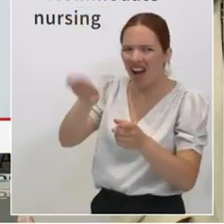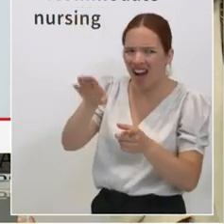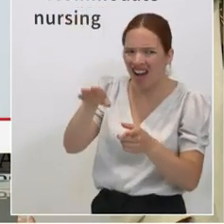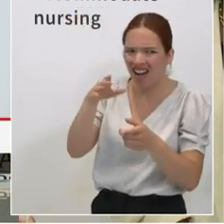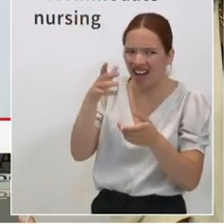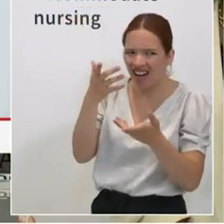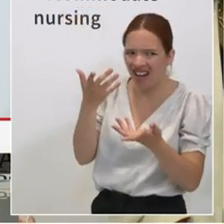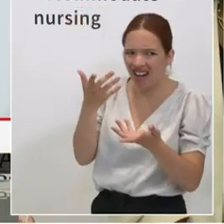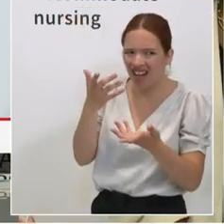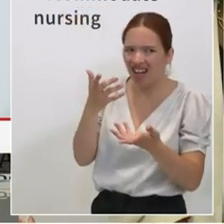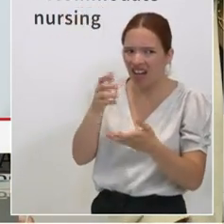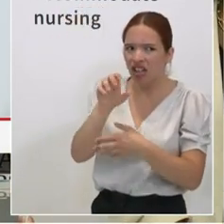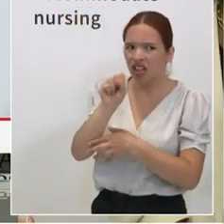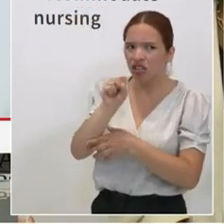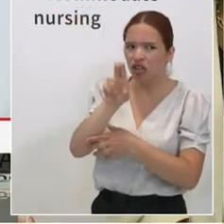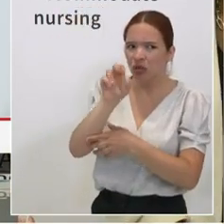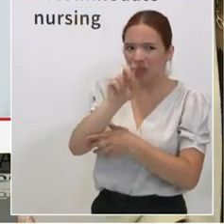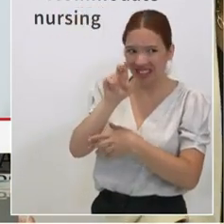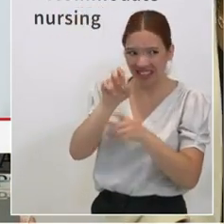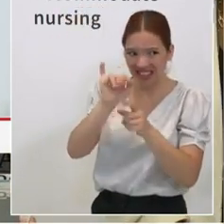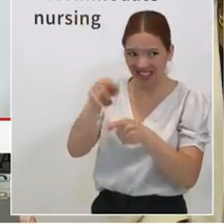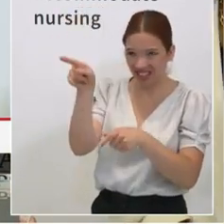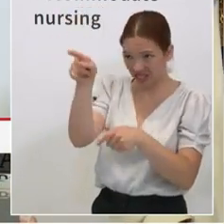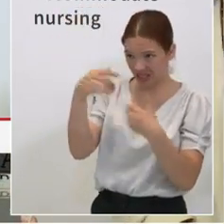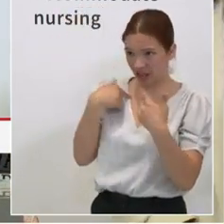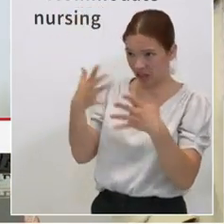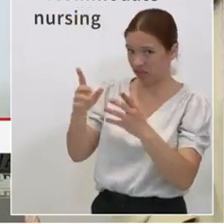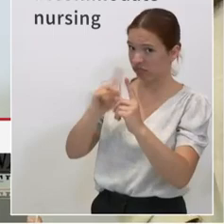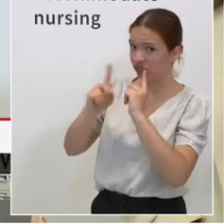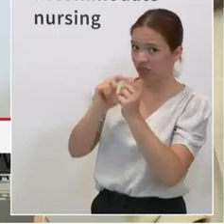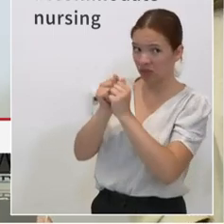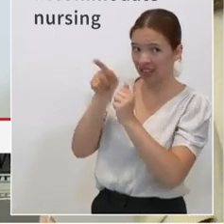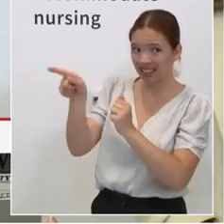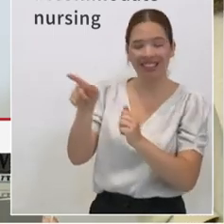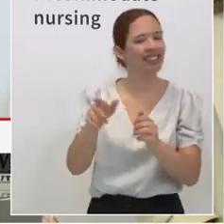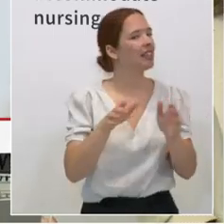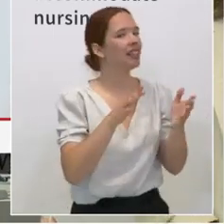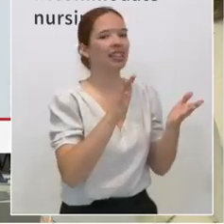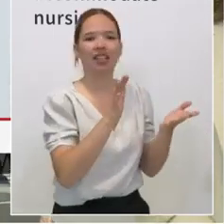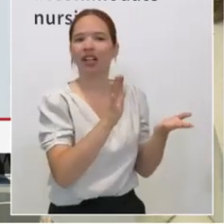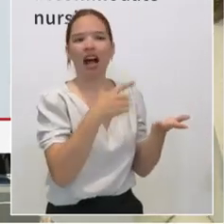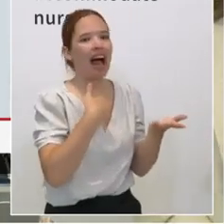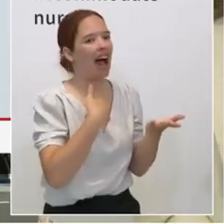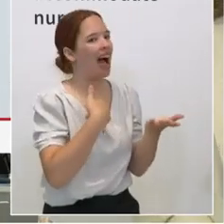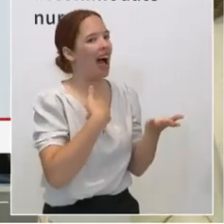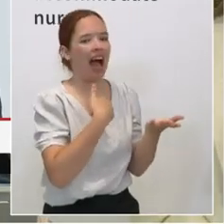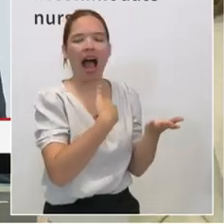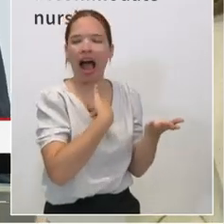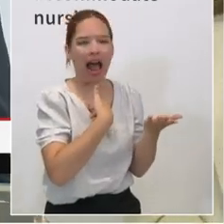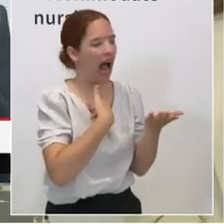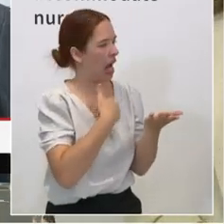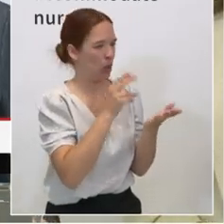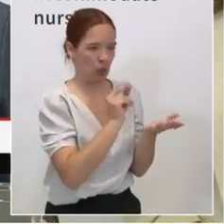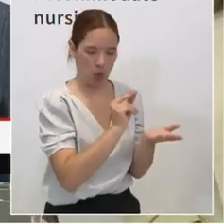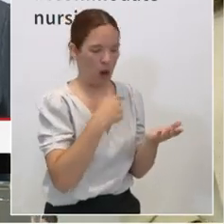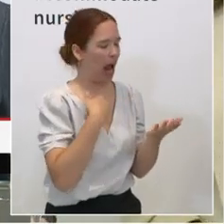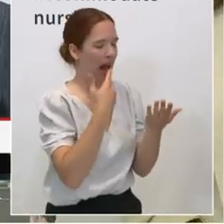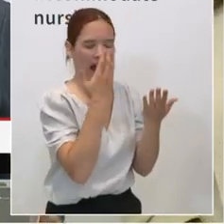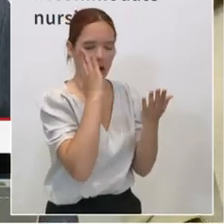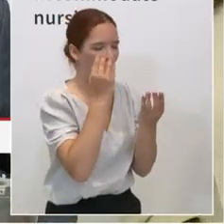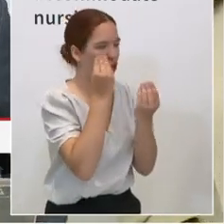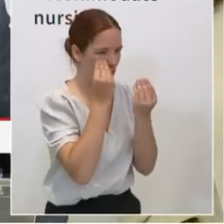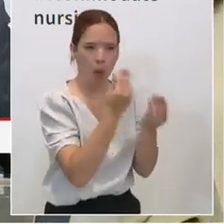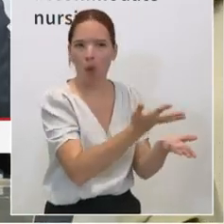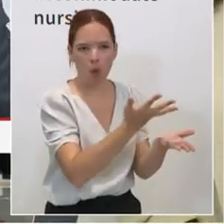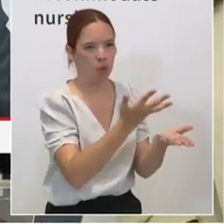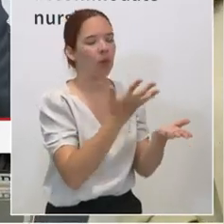more information. I appreciate that. You bet. Yes. Michael Harrison has just left his job as the Baltimore Police Commissioner. Will